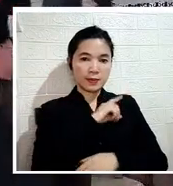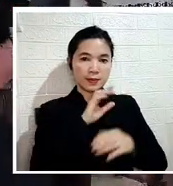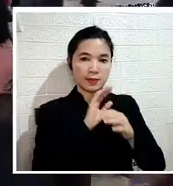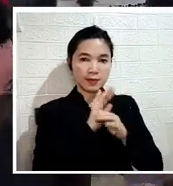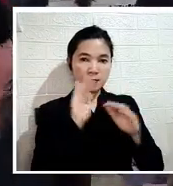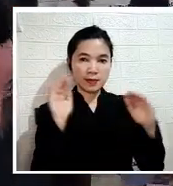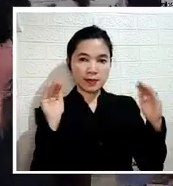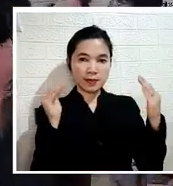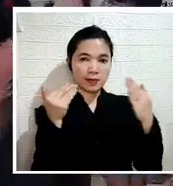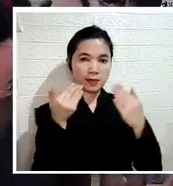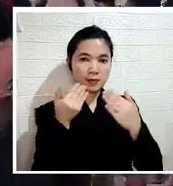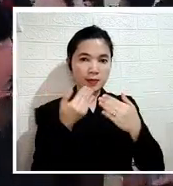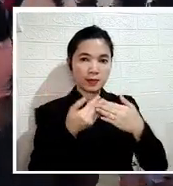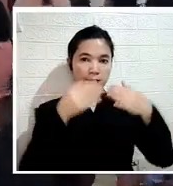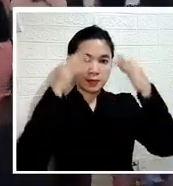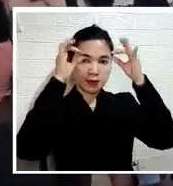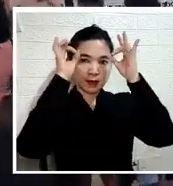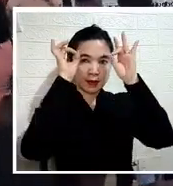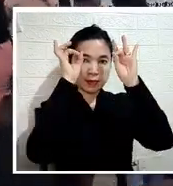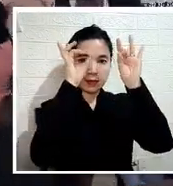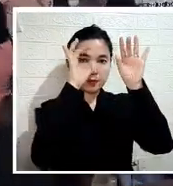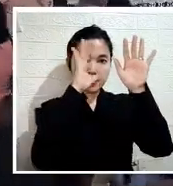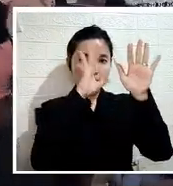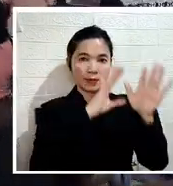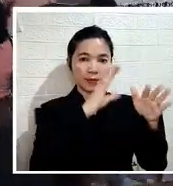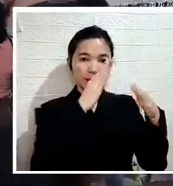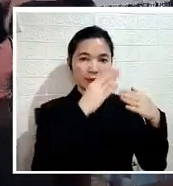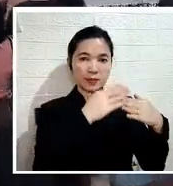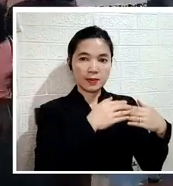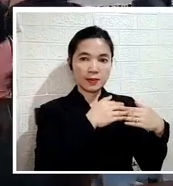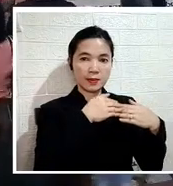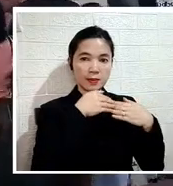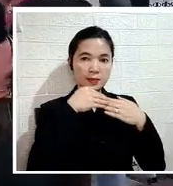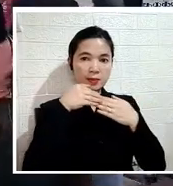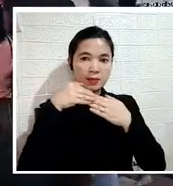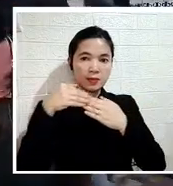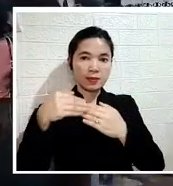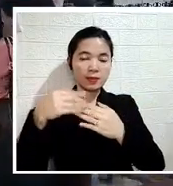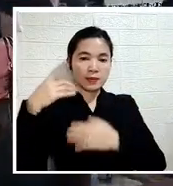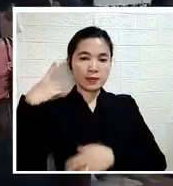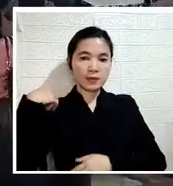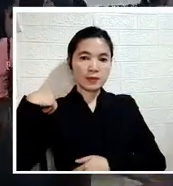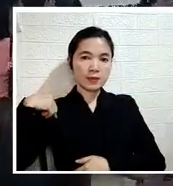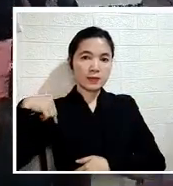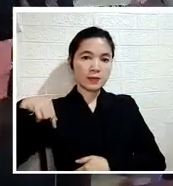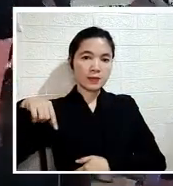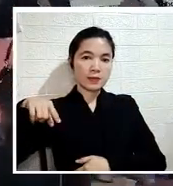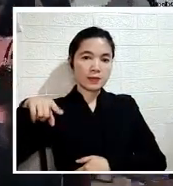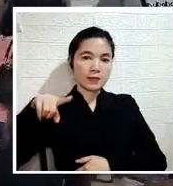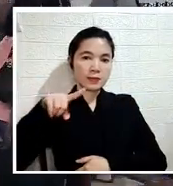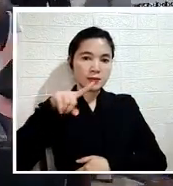pandalipin kami sa mga katalagma.